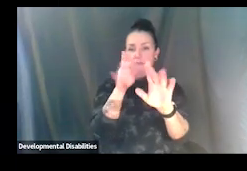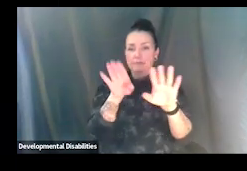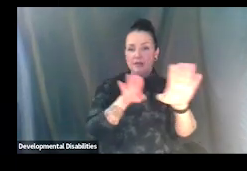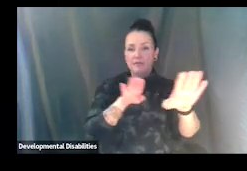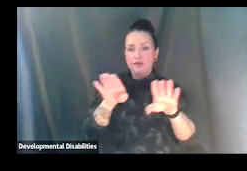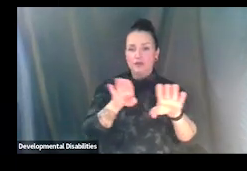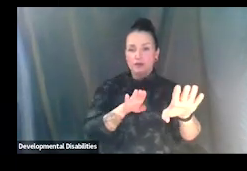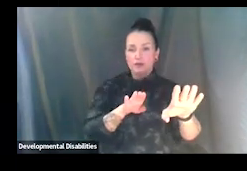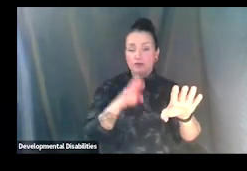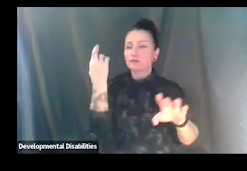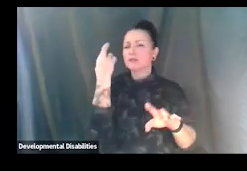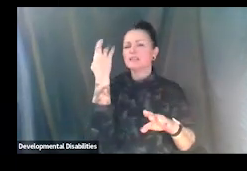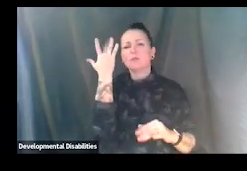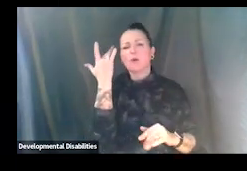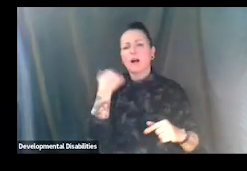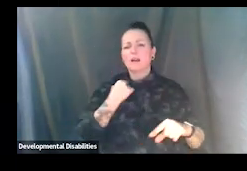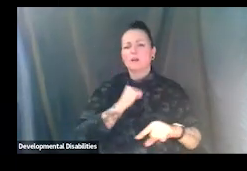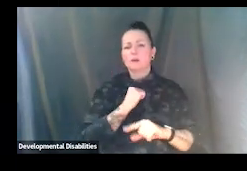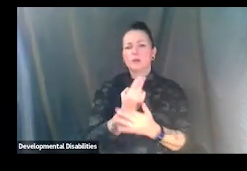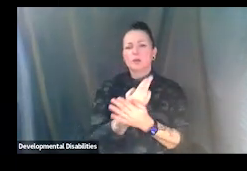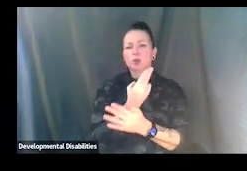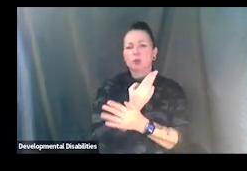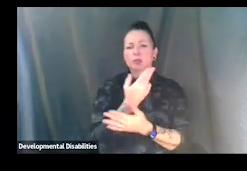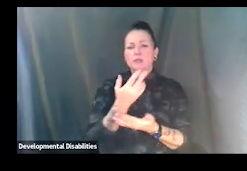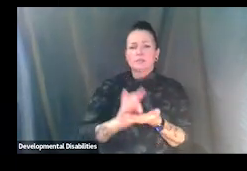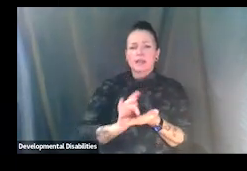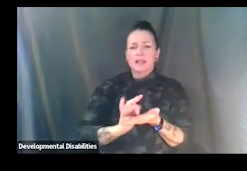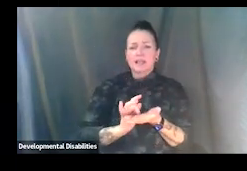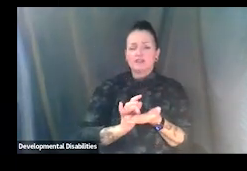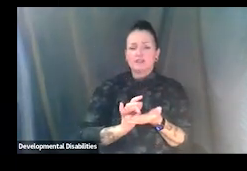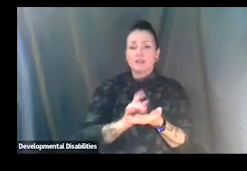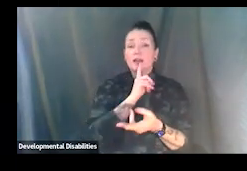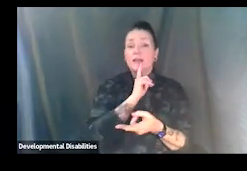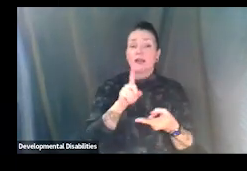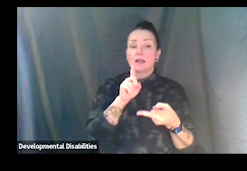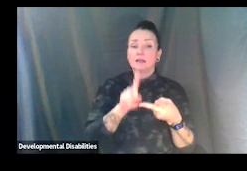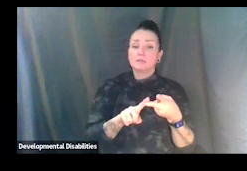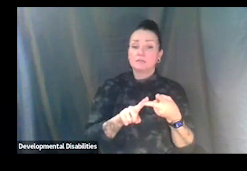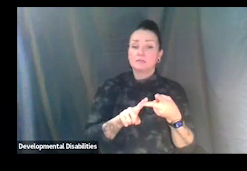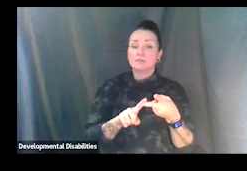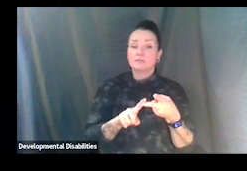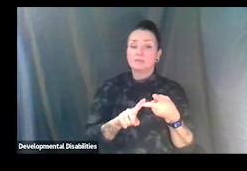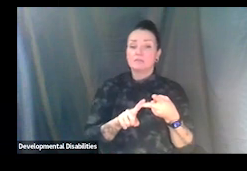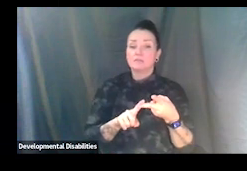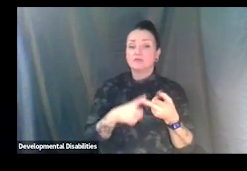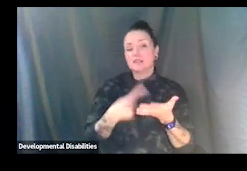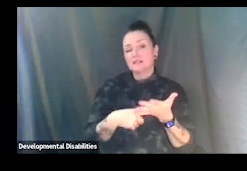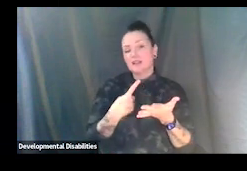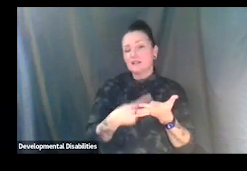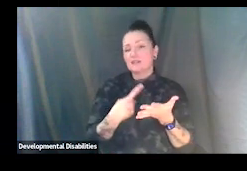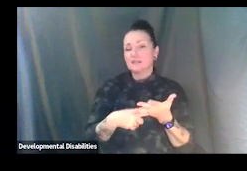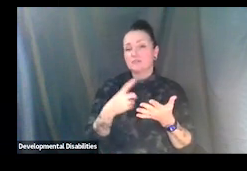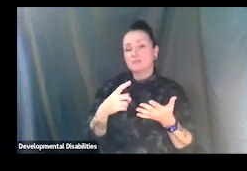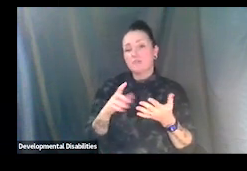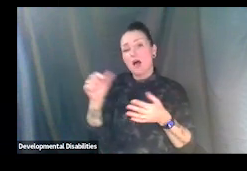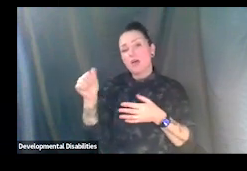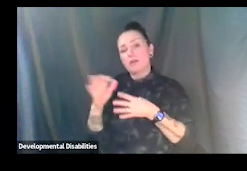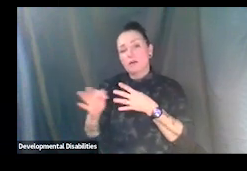use, and then talk briefly about alternative treatments, and hopefully leave lots of time for questions and